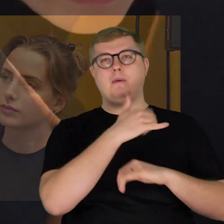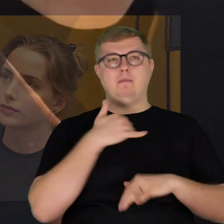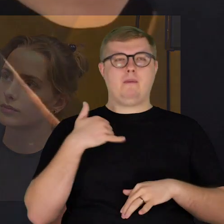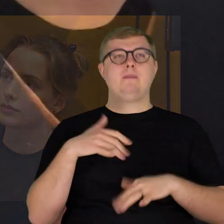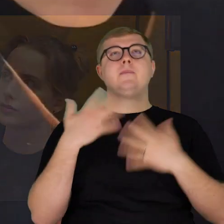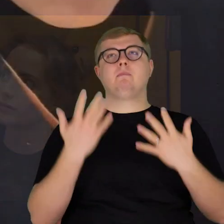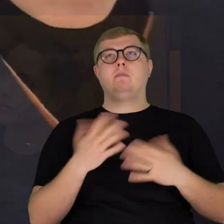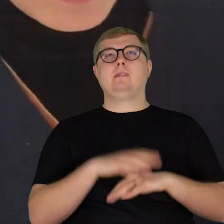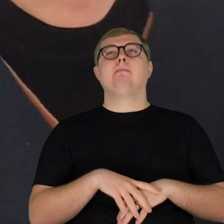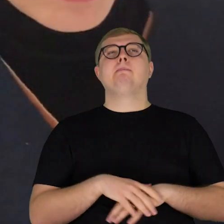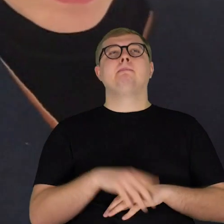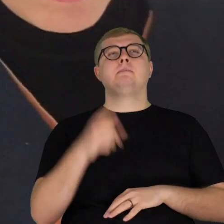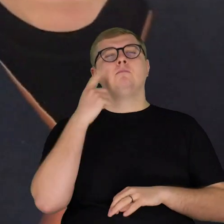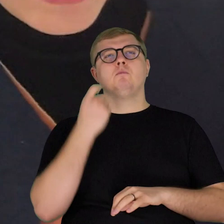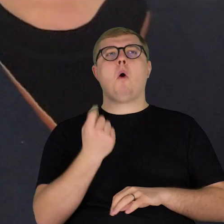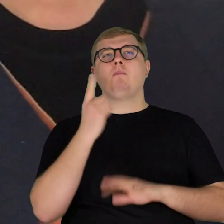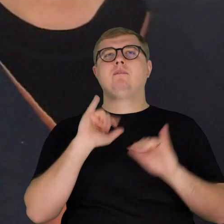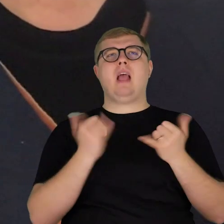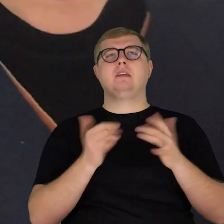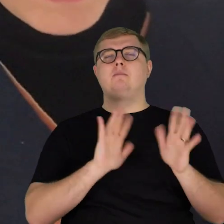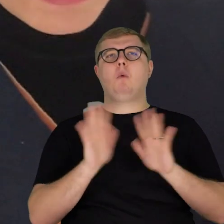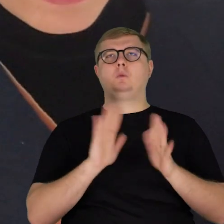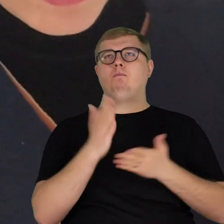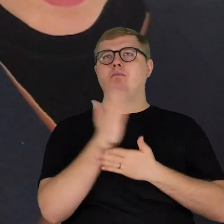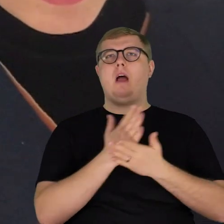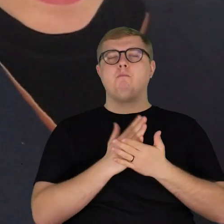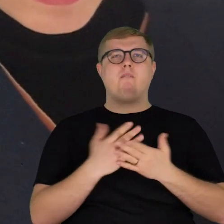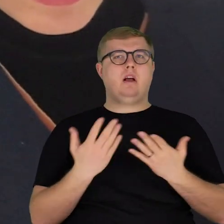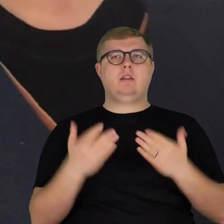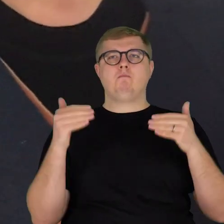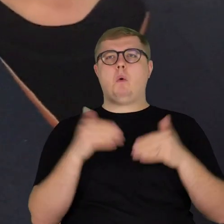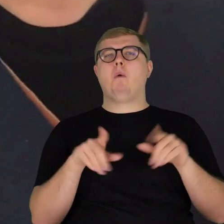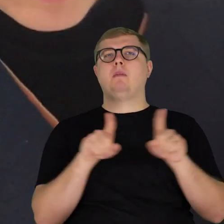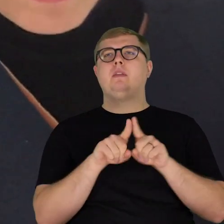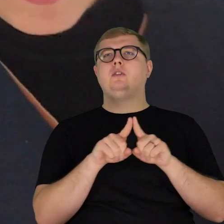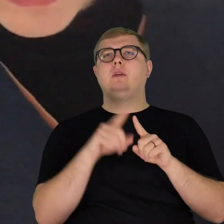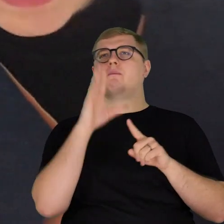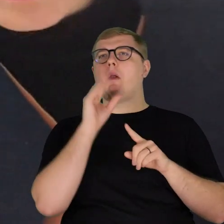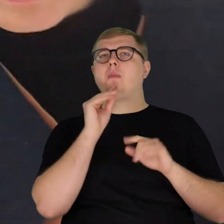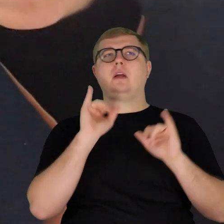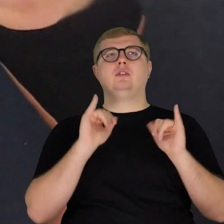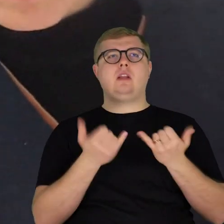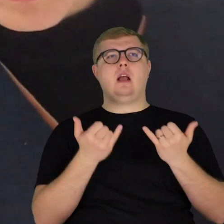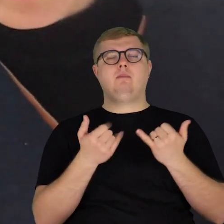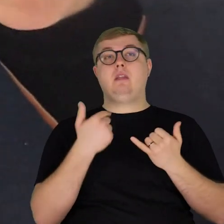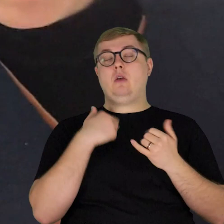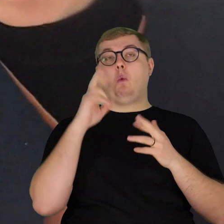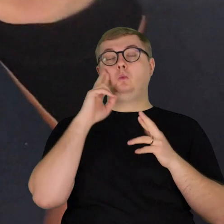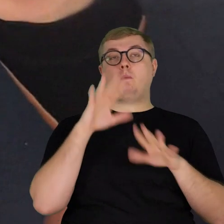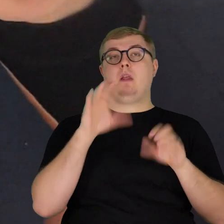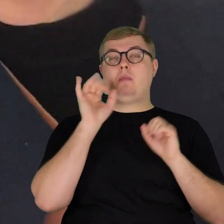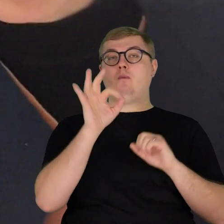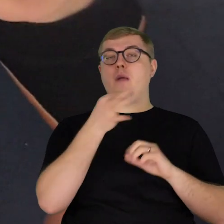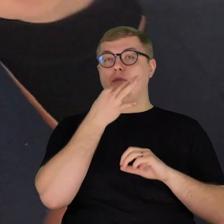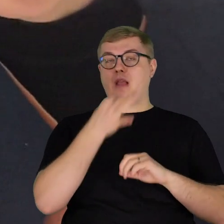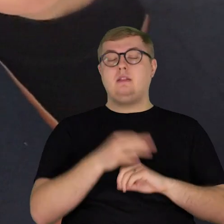Then the idea that somehow mapping could also, the way I understood your question,